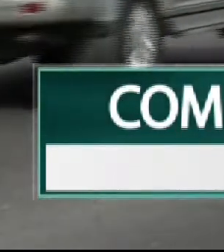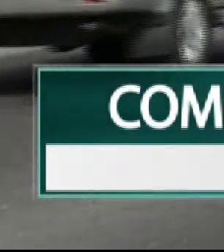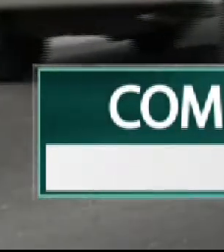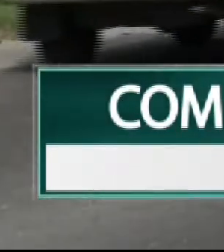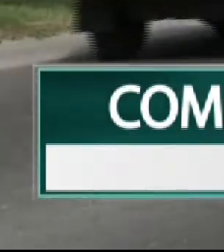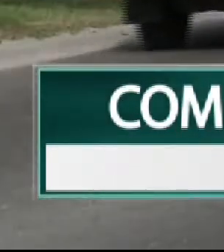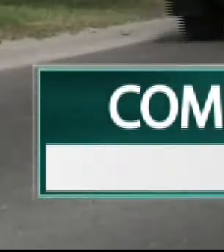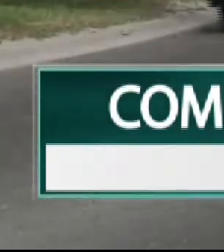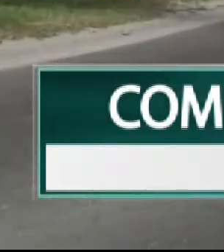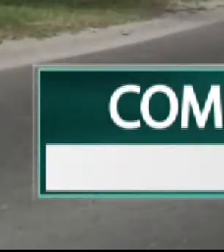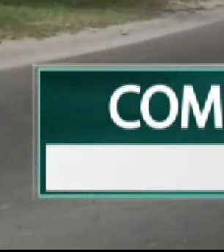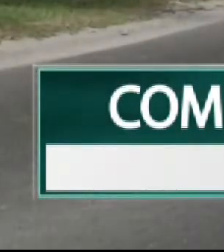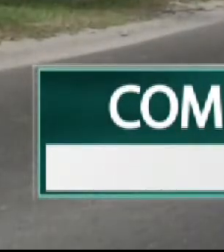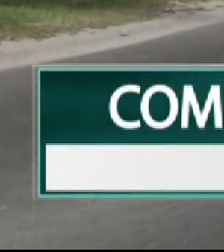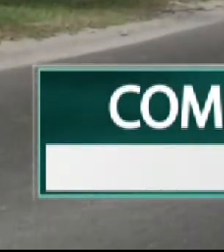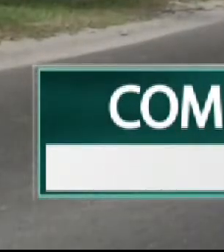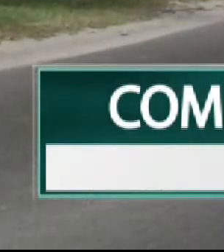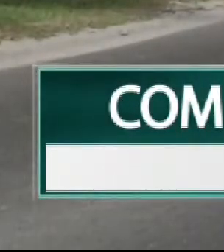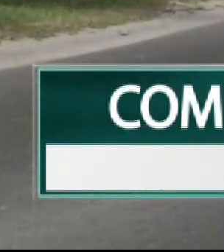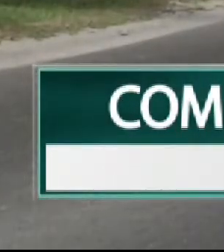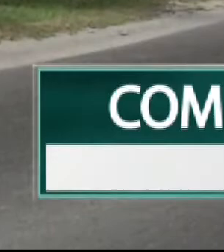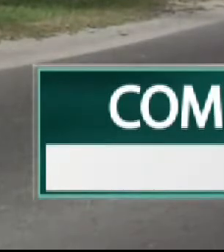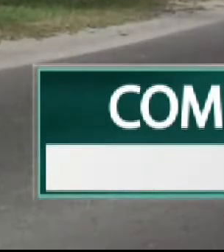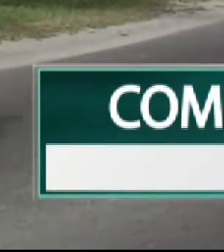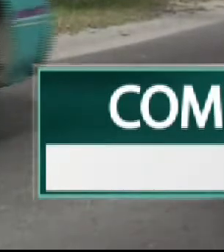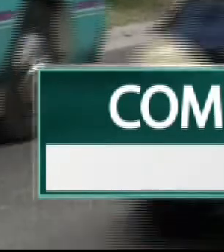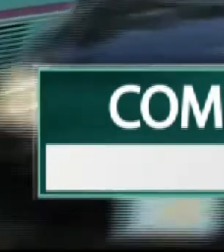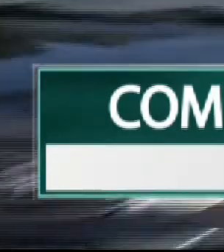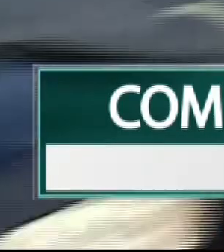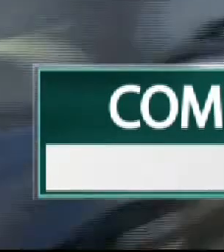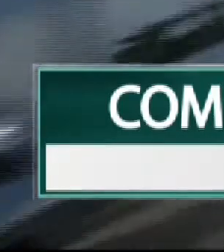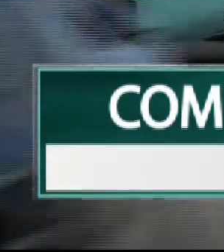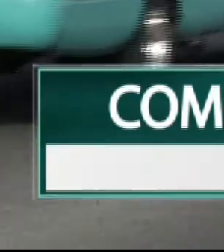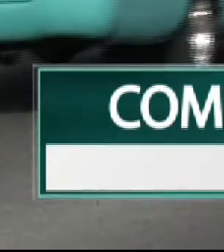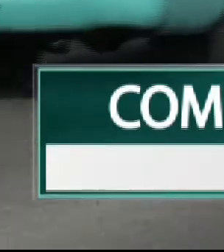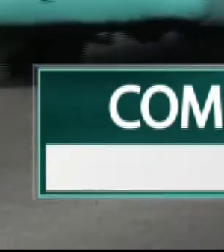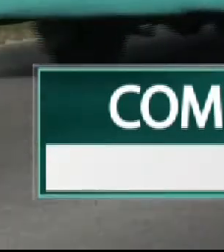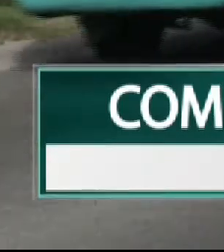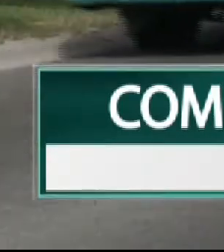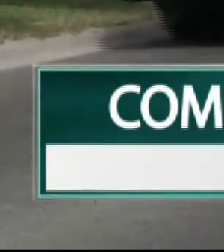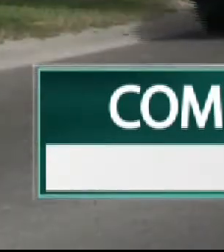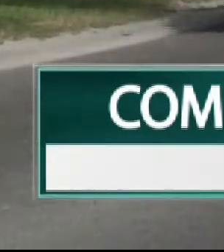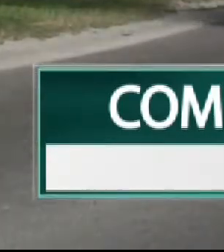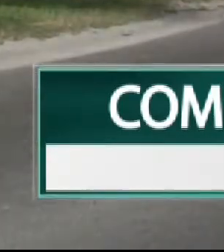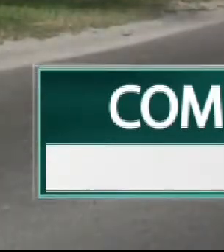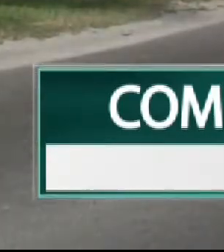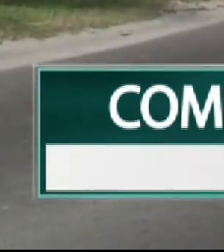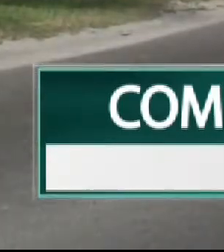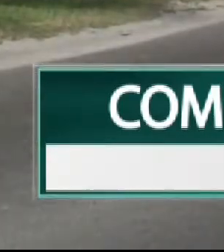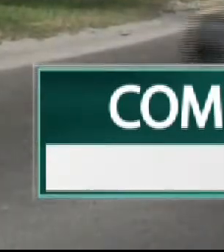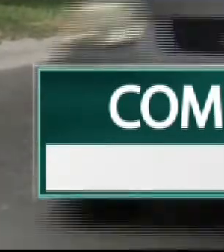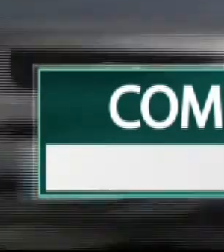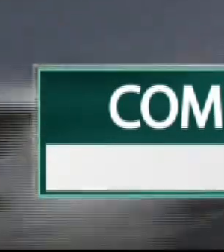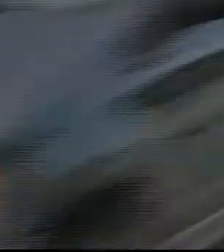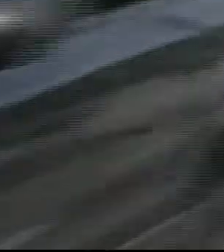Christmas donation destined for our precious pearls turned up missing. We'll tell you who may have it coming up in the Bahamas